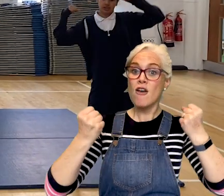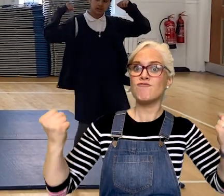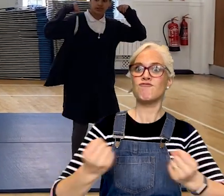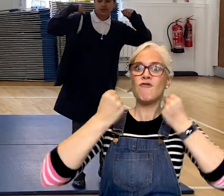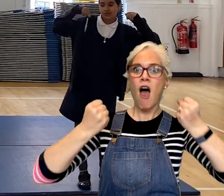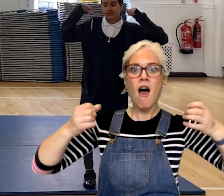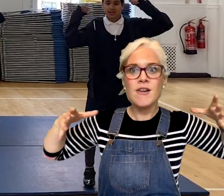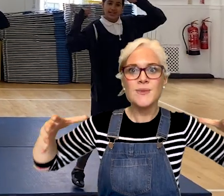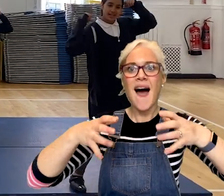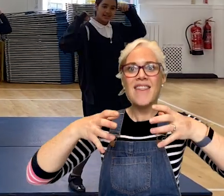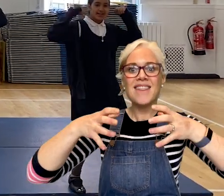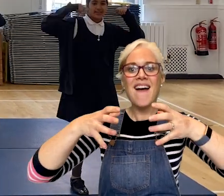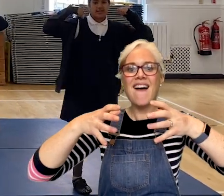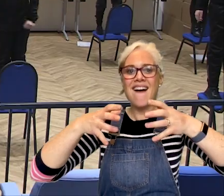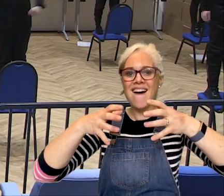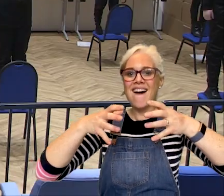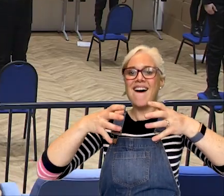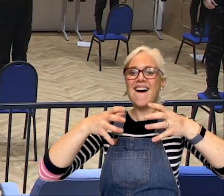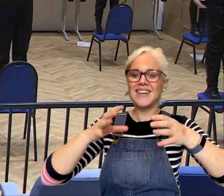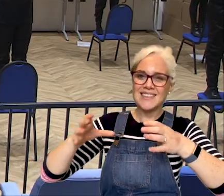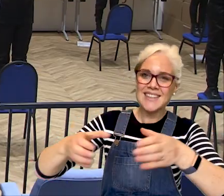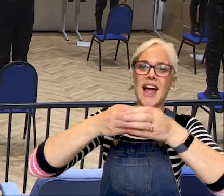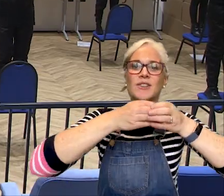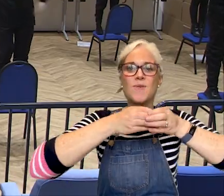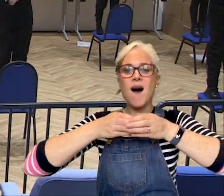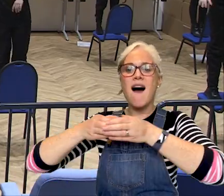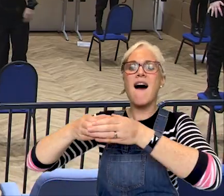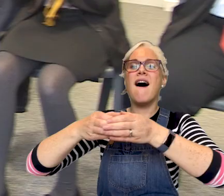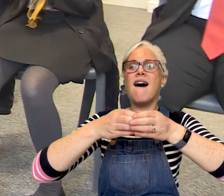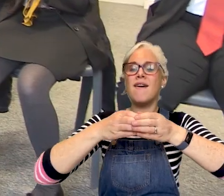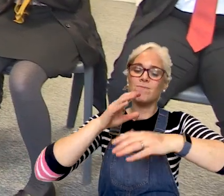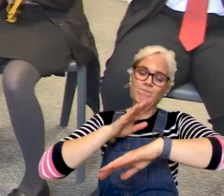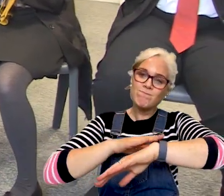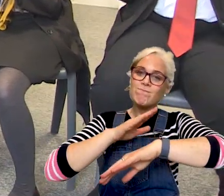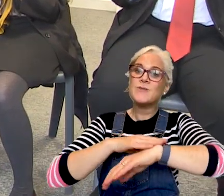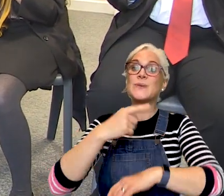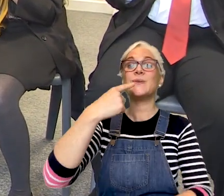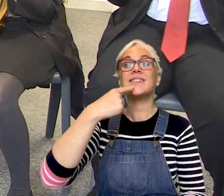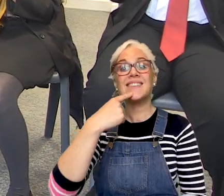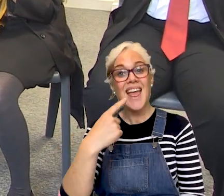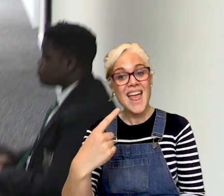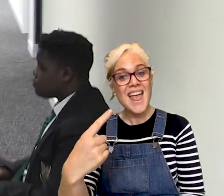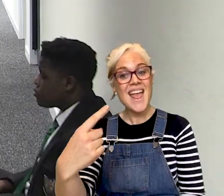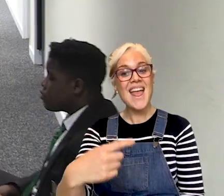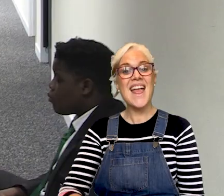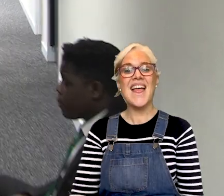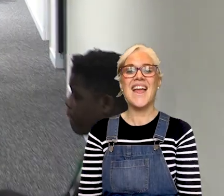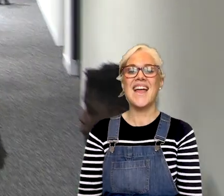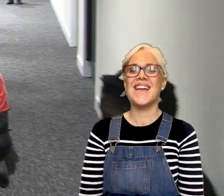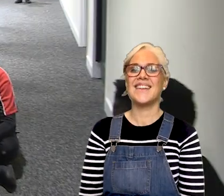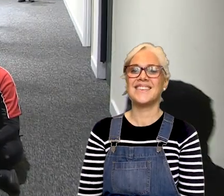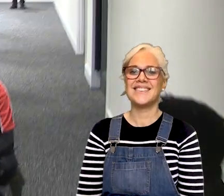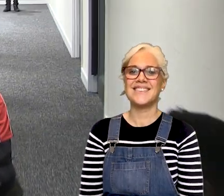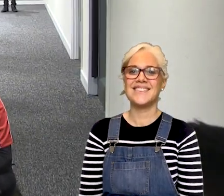stronger together, standing as one, taking this moment to say,